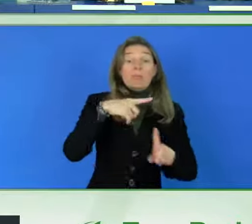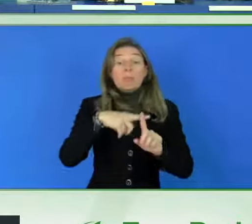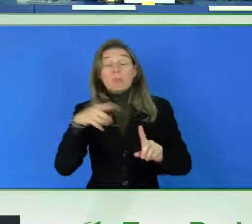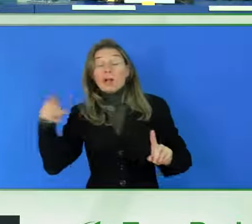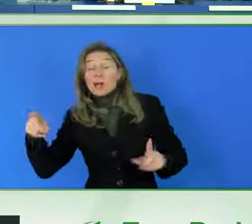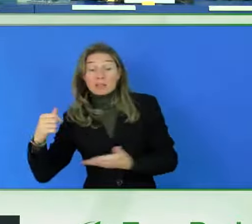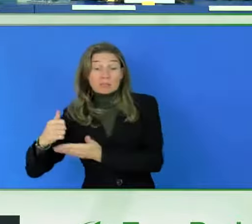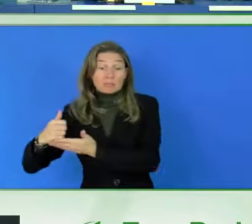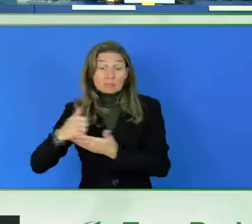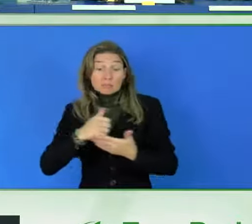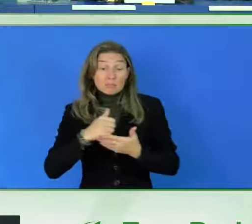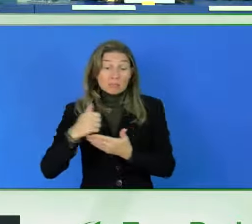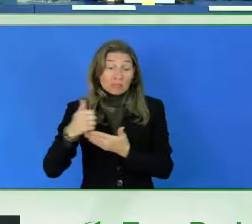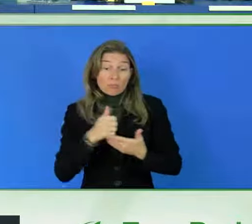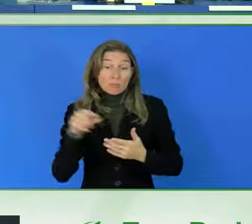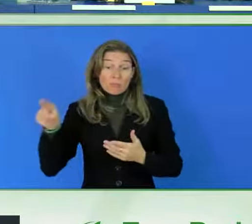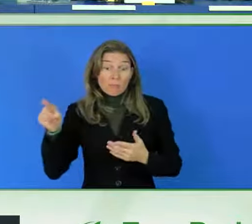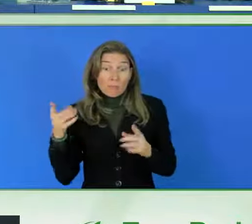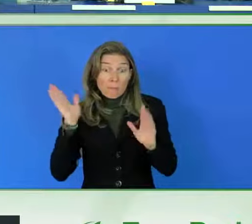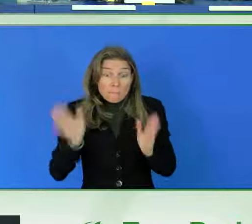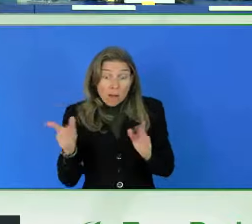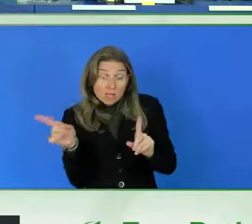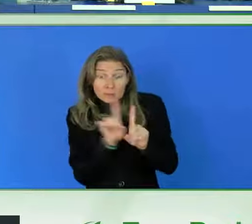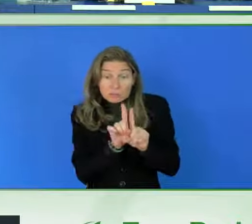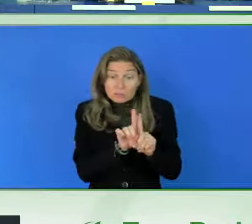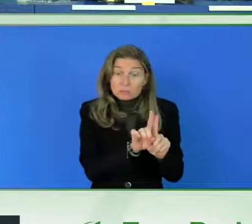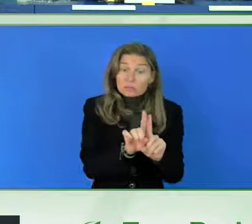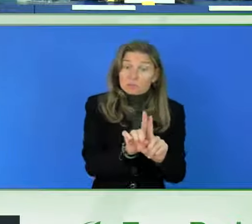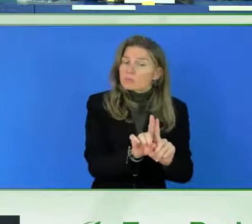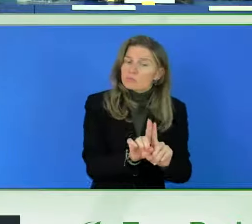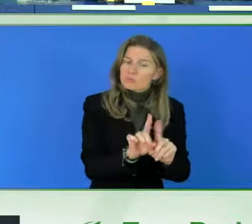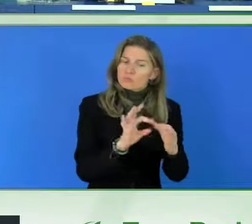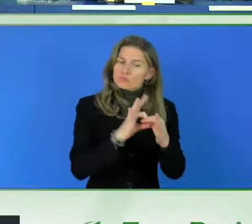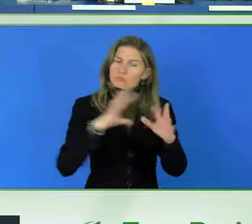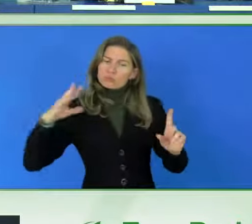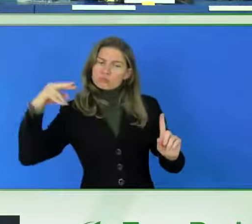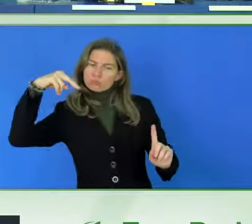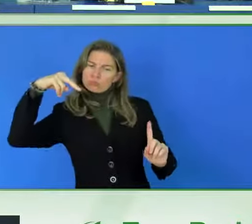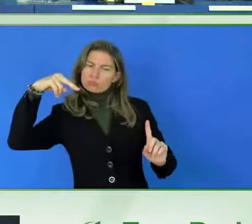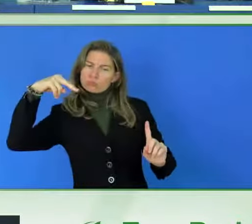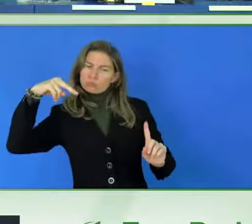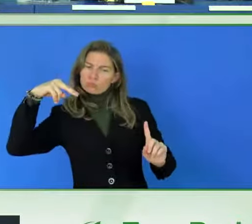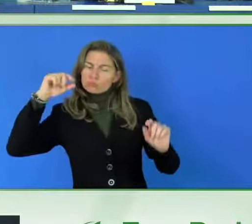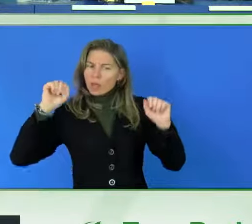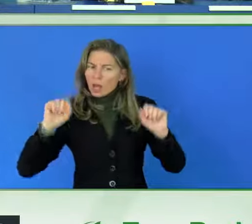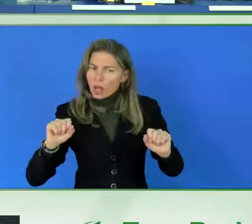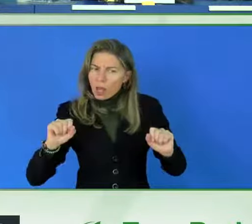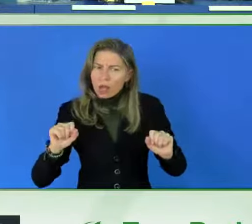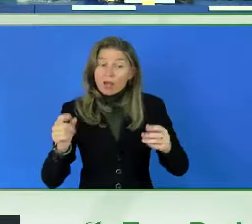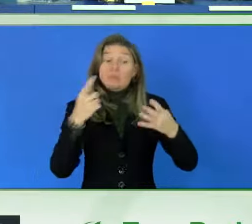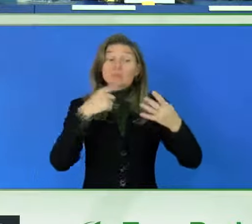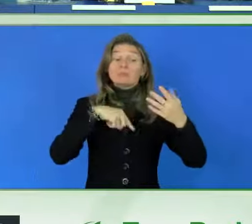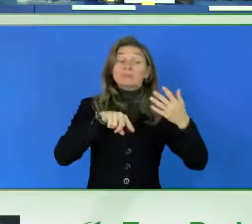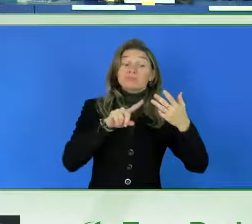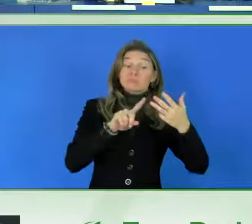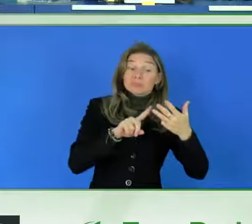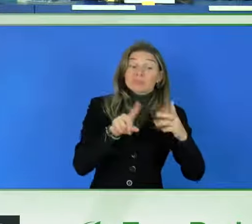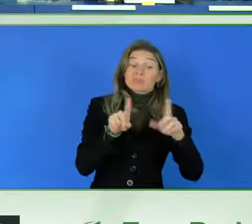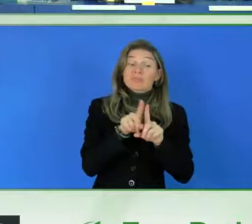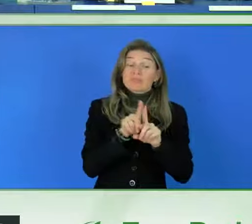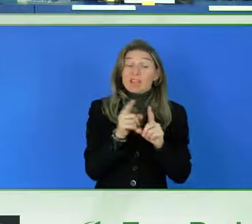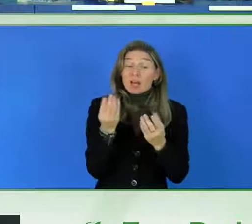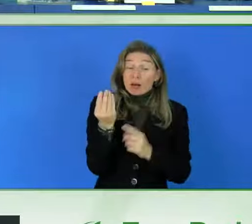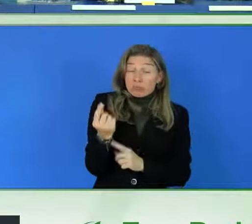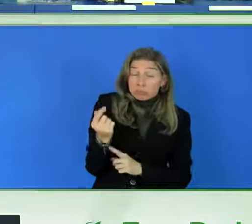care of the trips of the users. And there is also a reduction on travel expenses for families and public